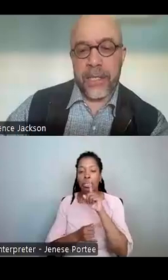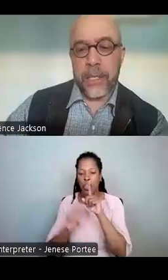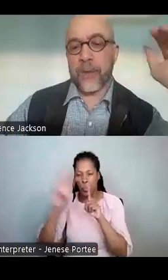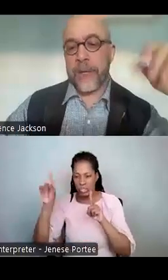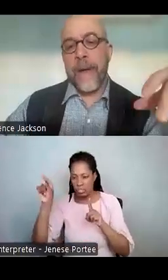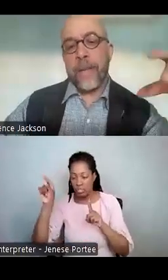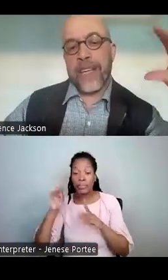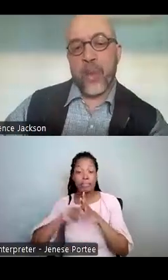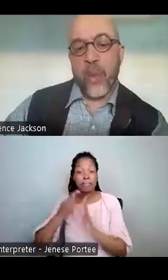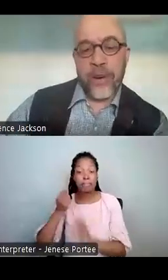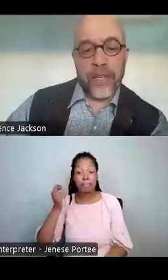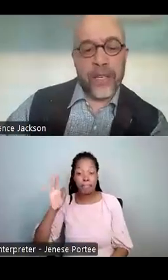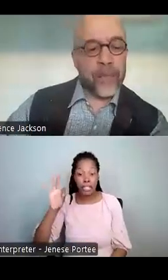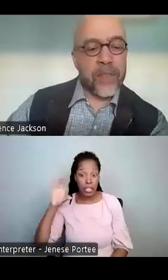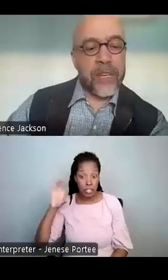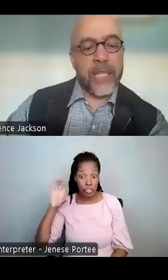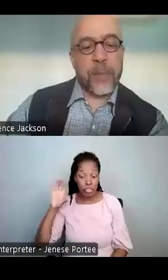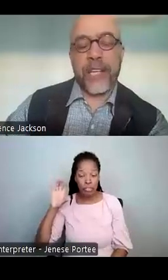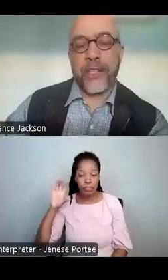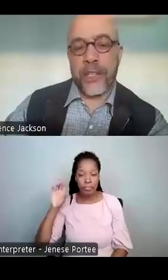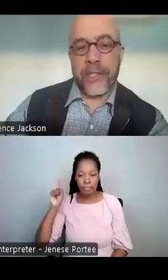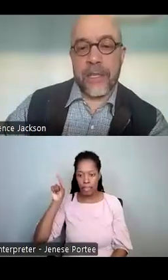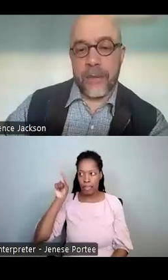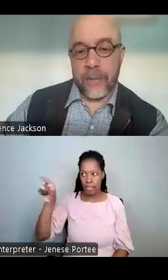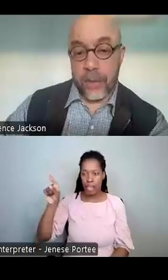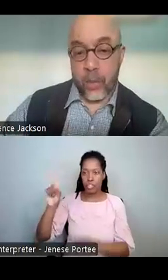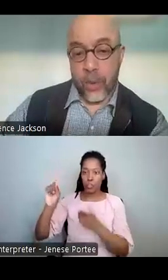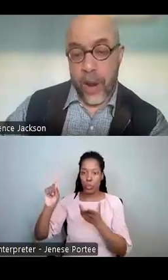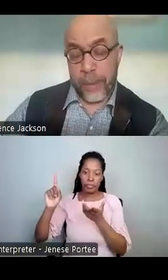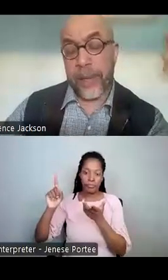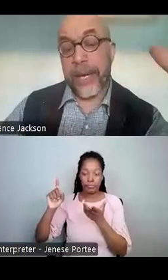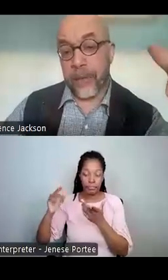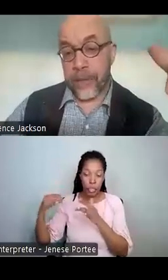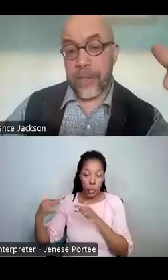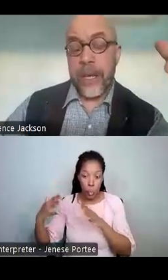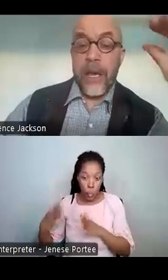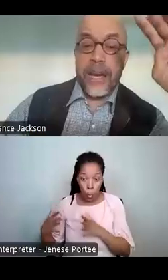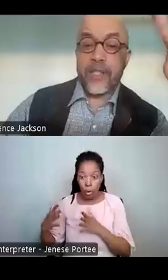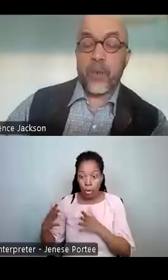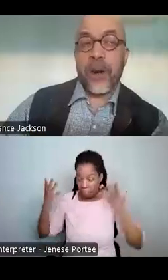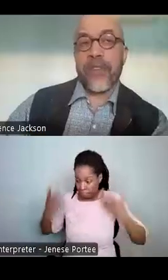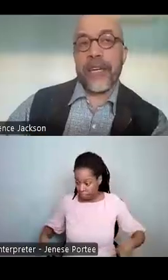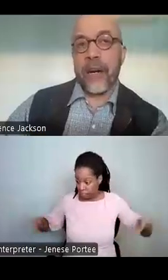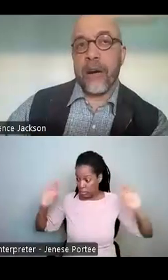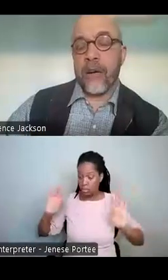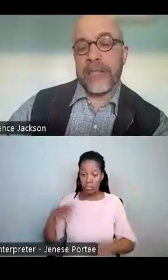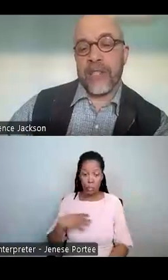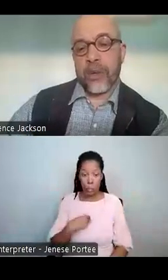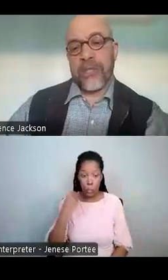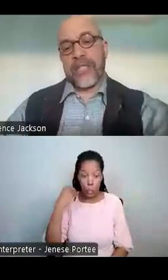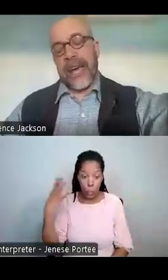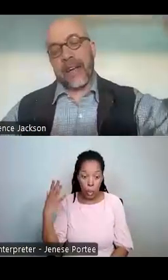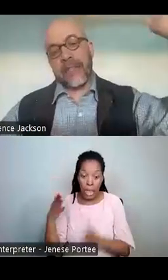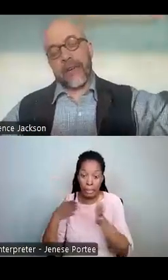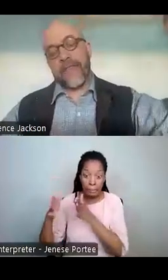19th century, it's where the expatriates, the white planters, it's where they go, and they sort